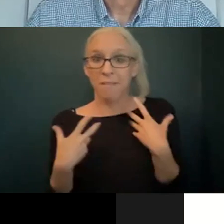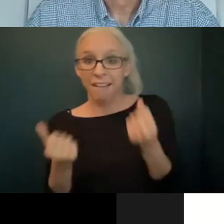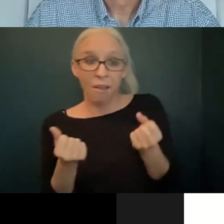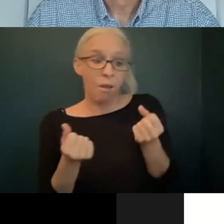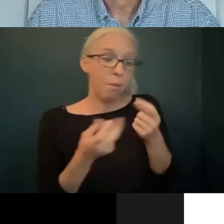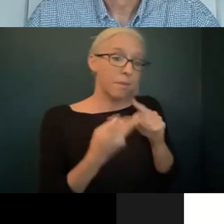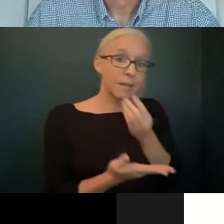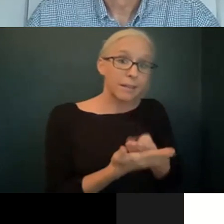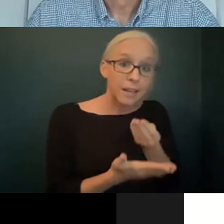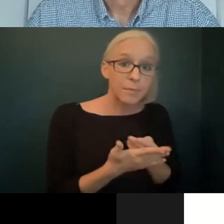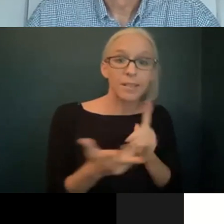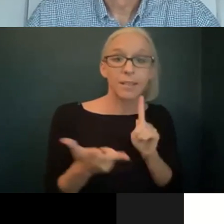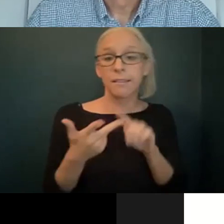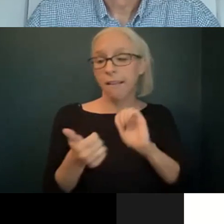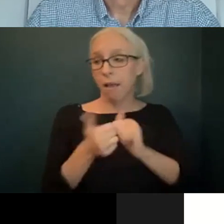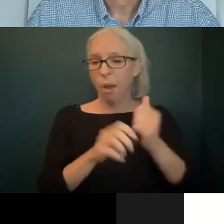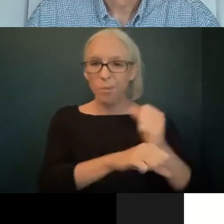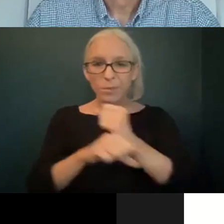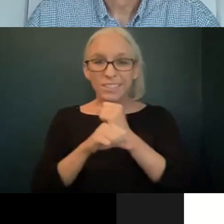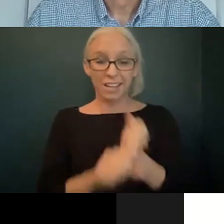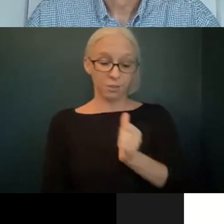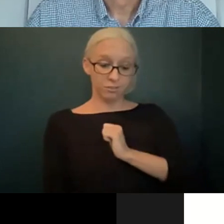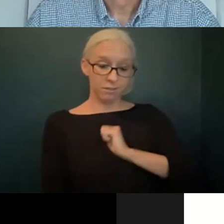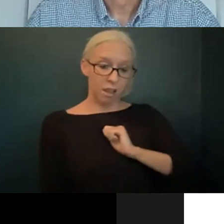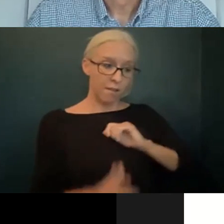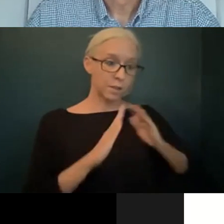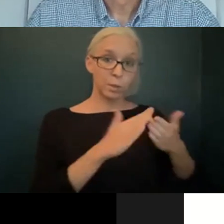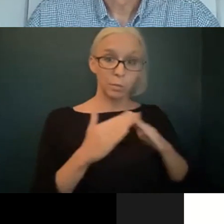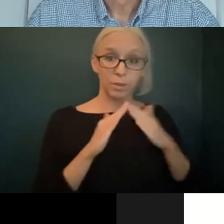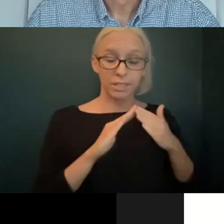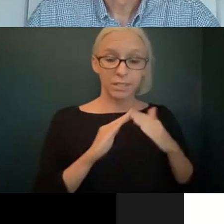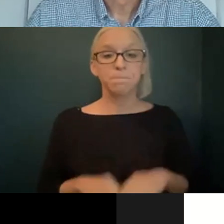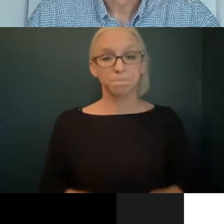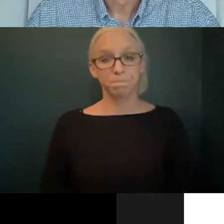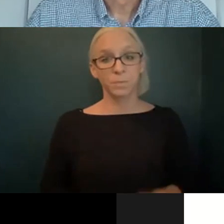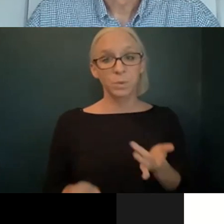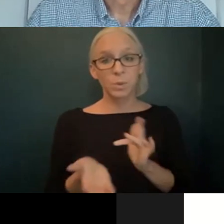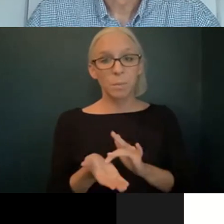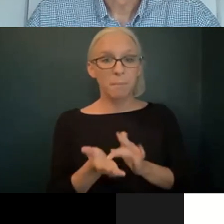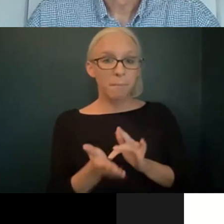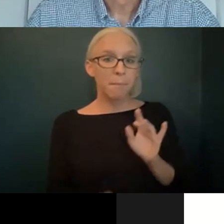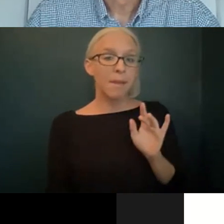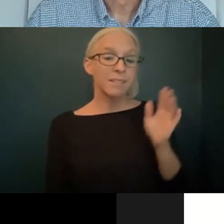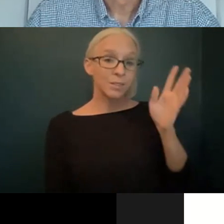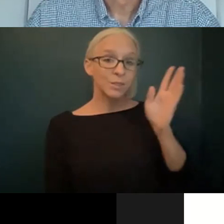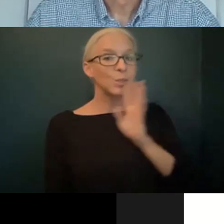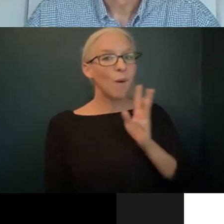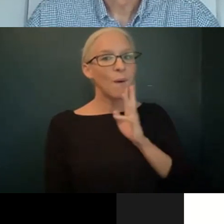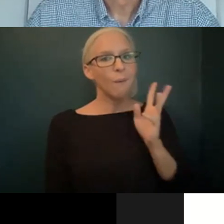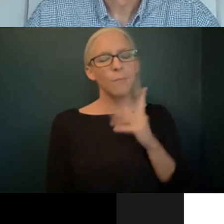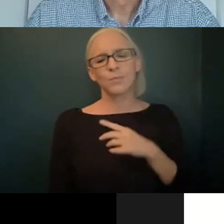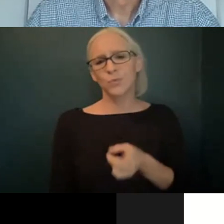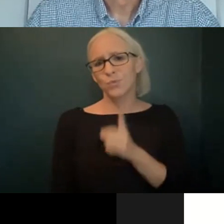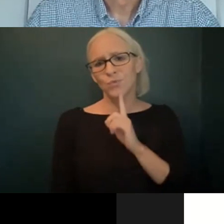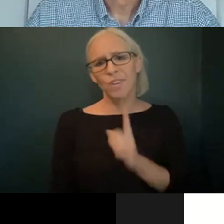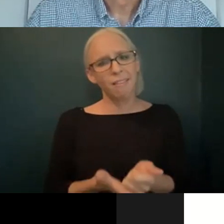protect ourselves and our communities. And so this series of Med Talks, you know, have been tremendously helpful. And we